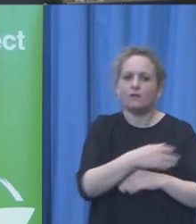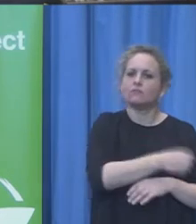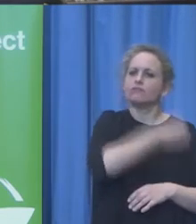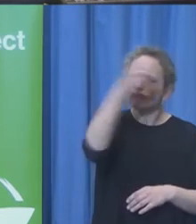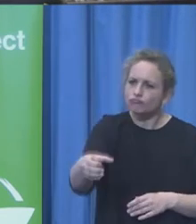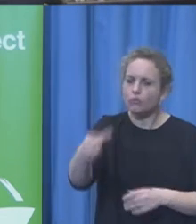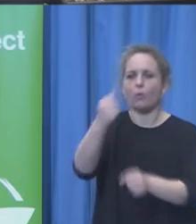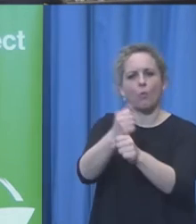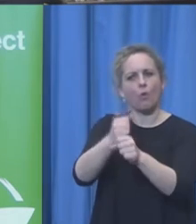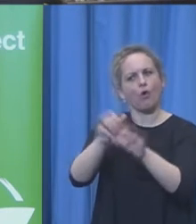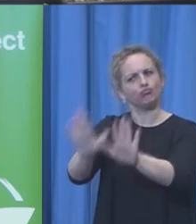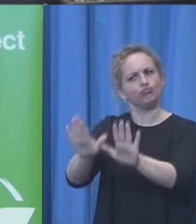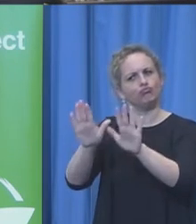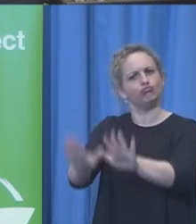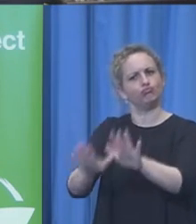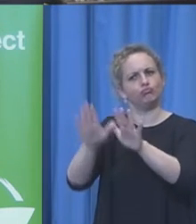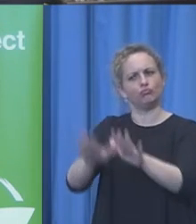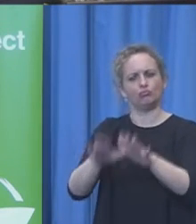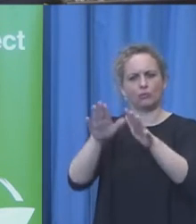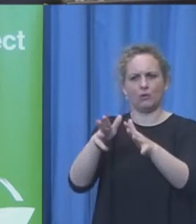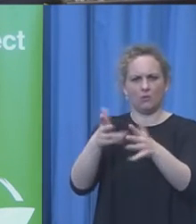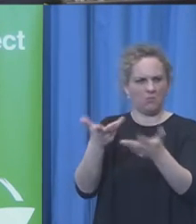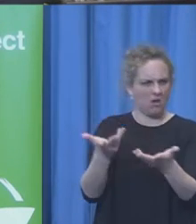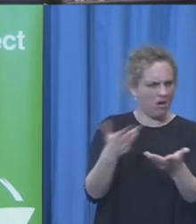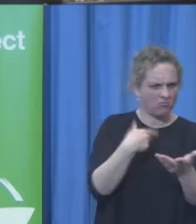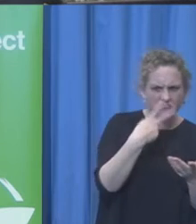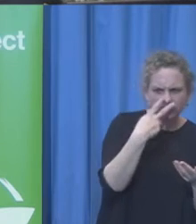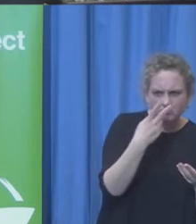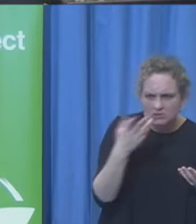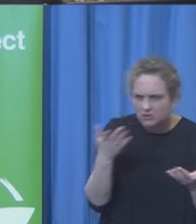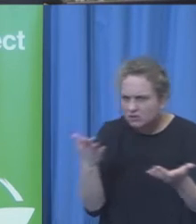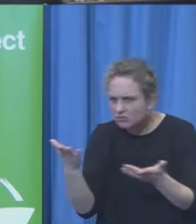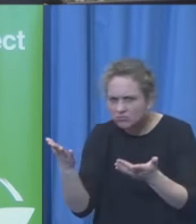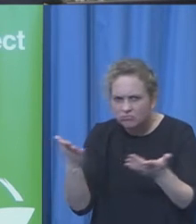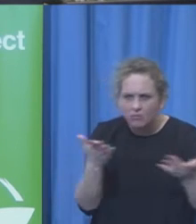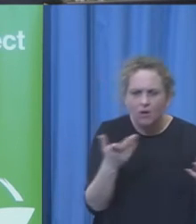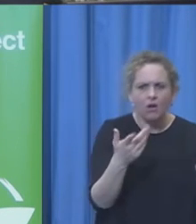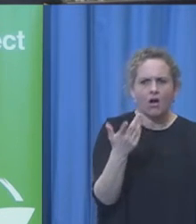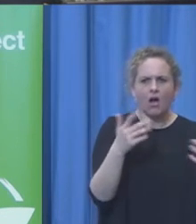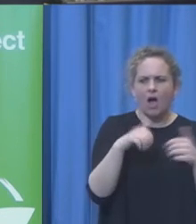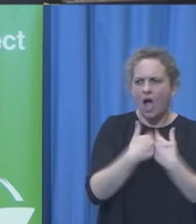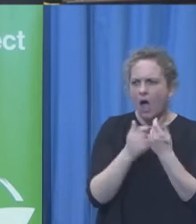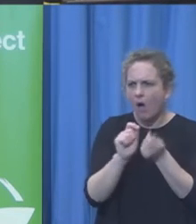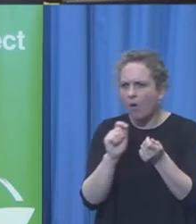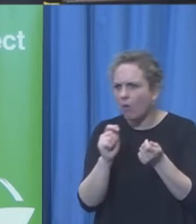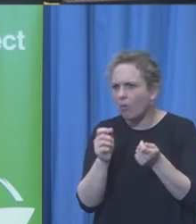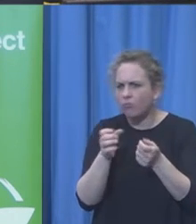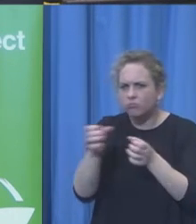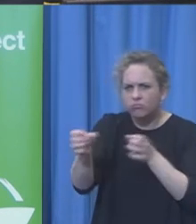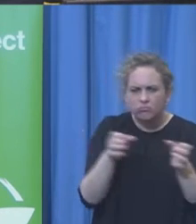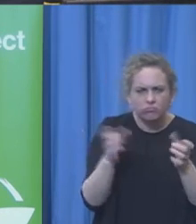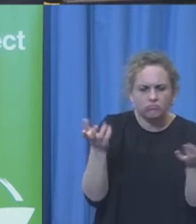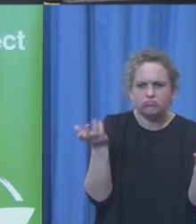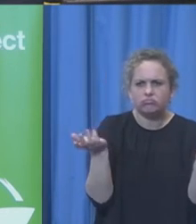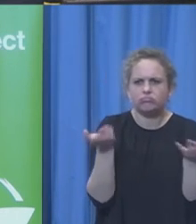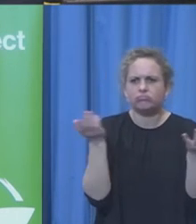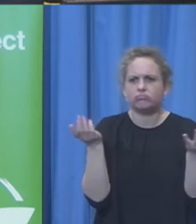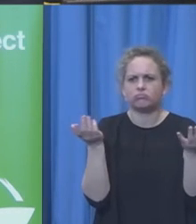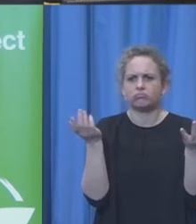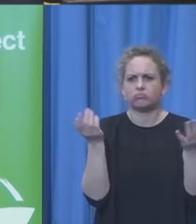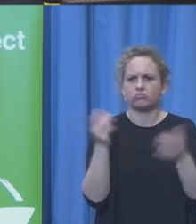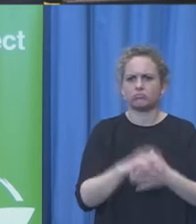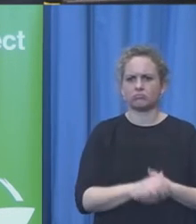a little time, 1 month, 2 months, 3 months. We always trying to